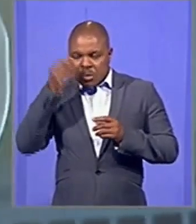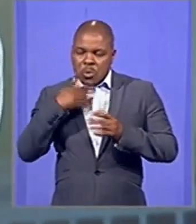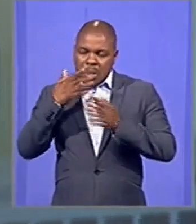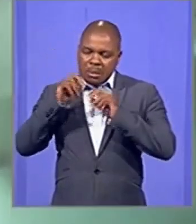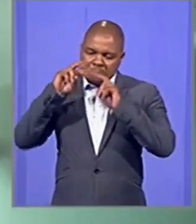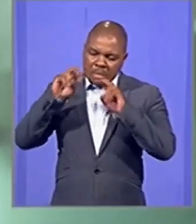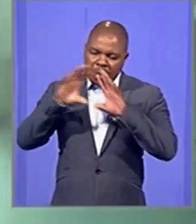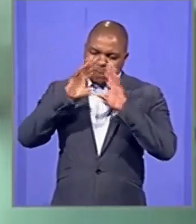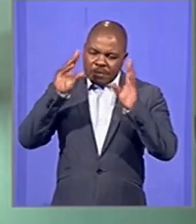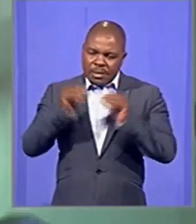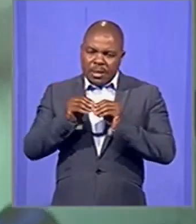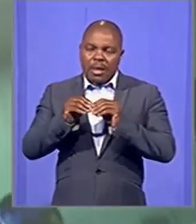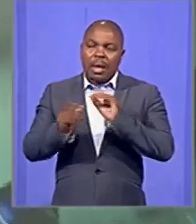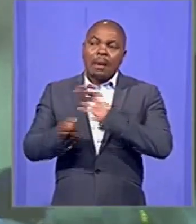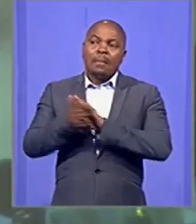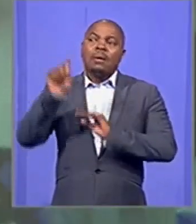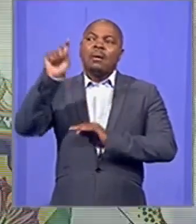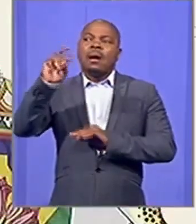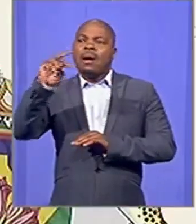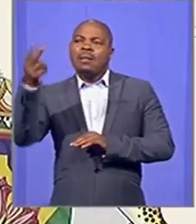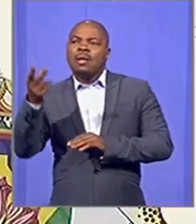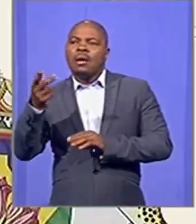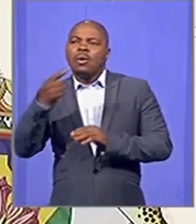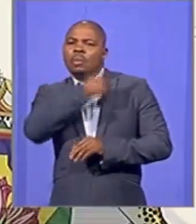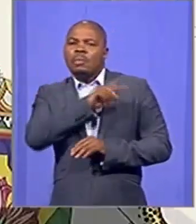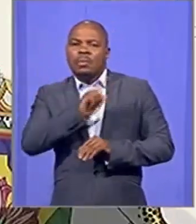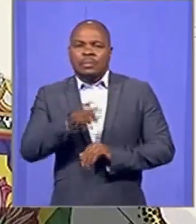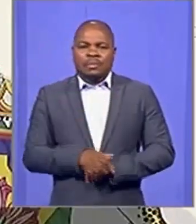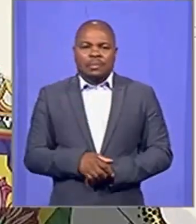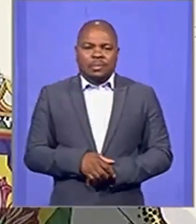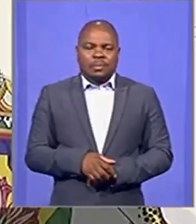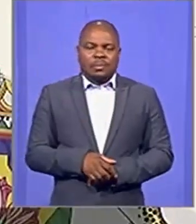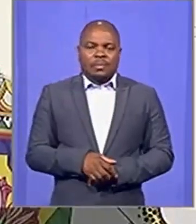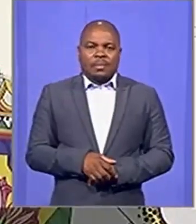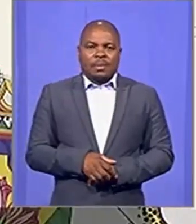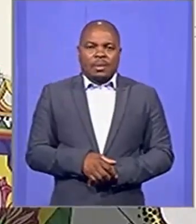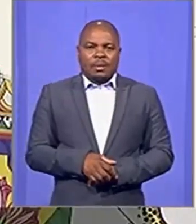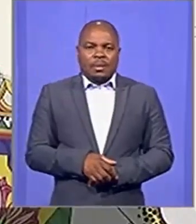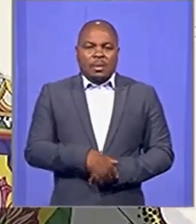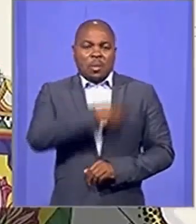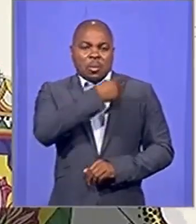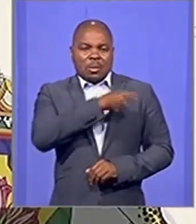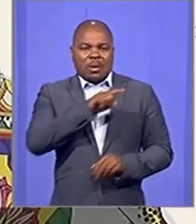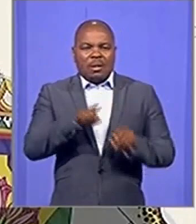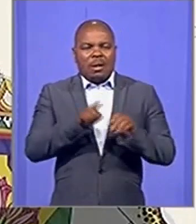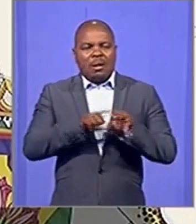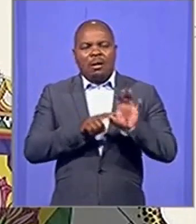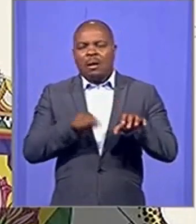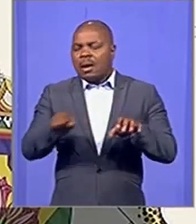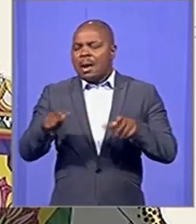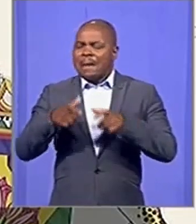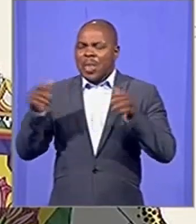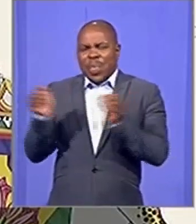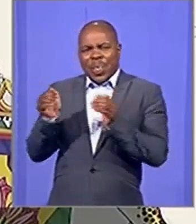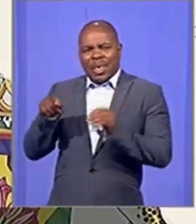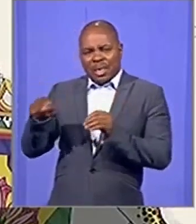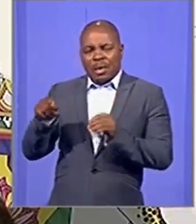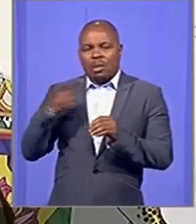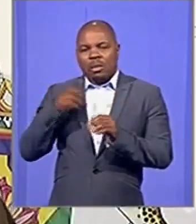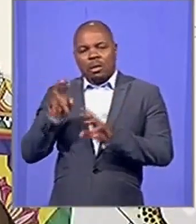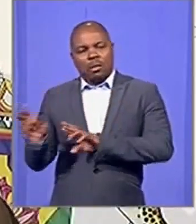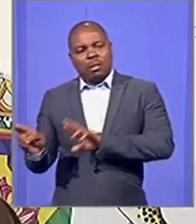se etsahalang sepetleleng se seng. Batseba hore petleleng tsa rona tse what we call peripheral hospitals re referela